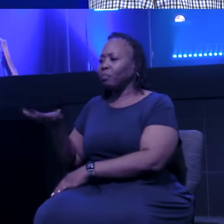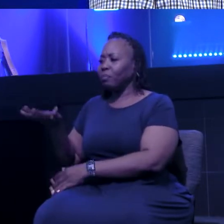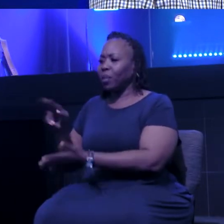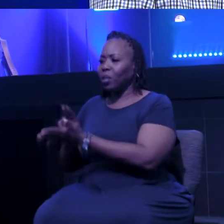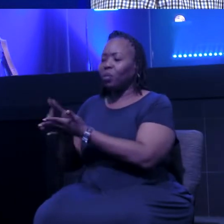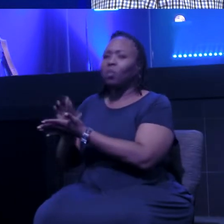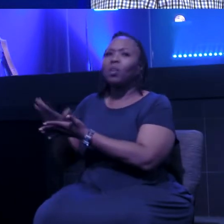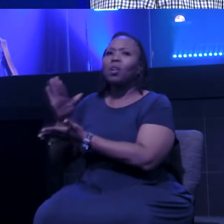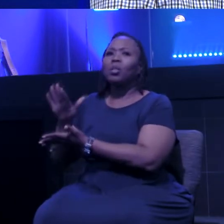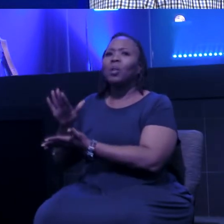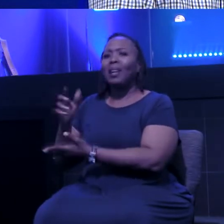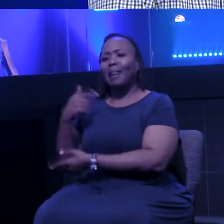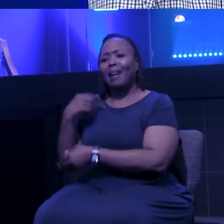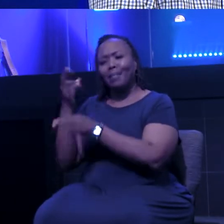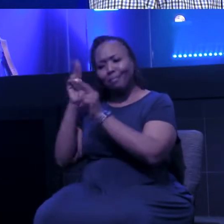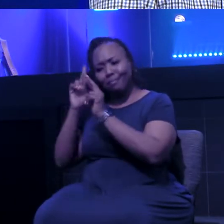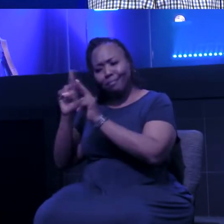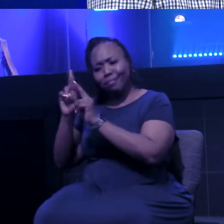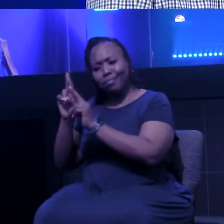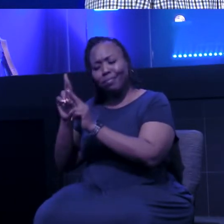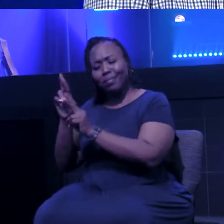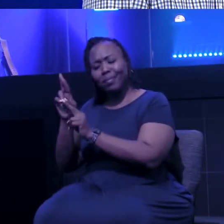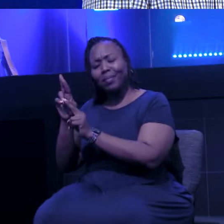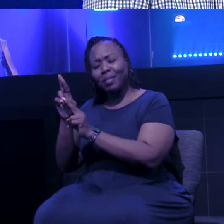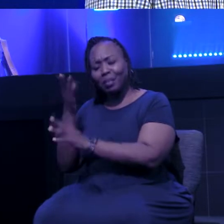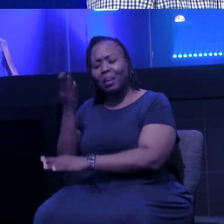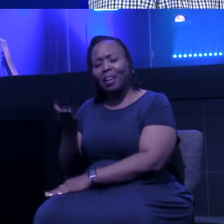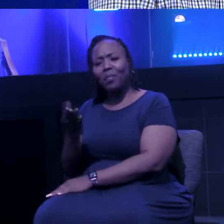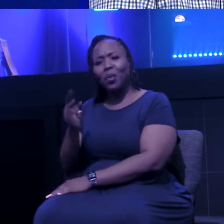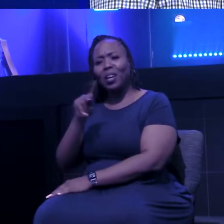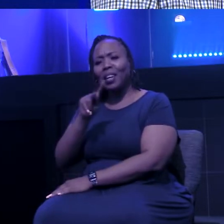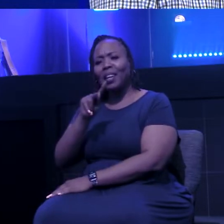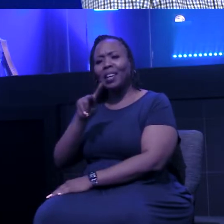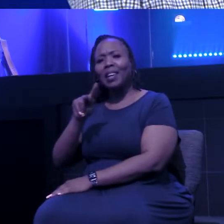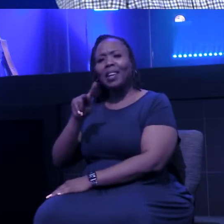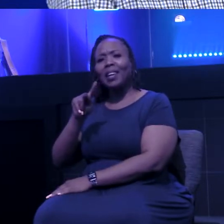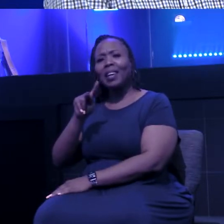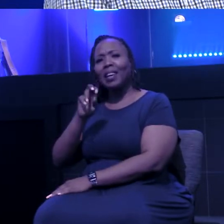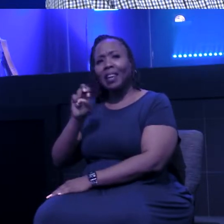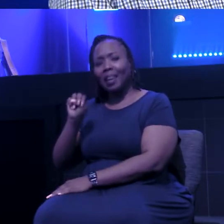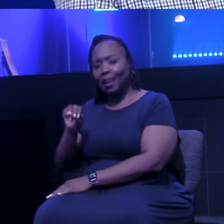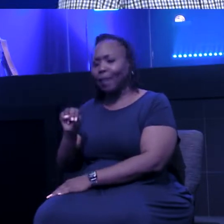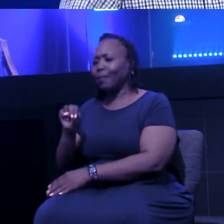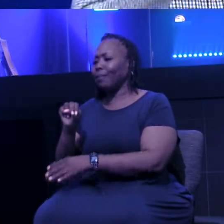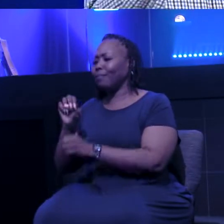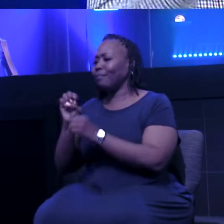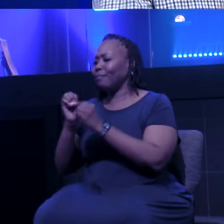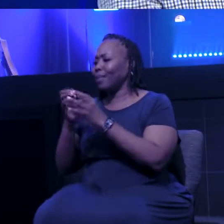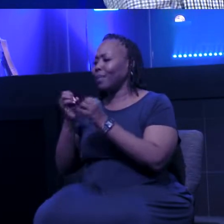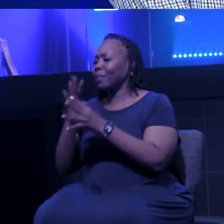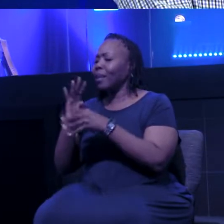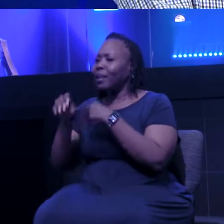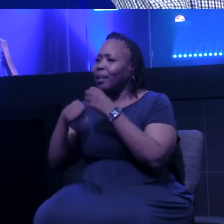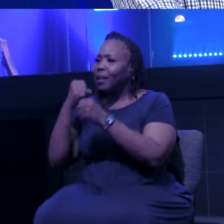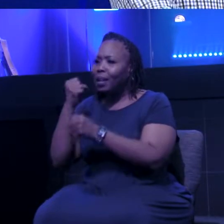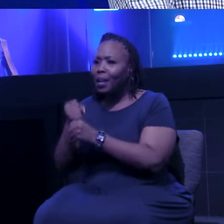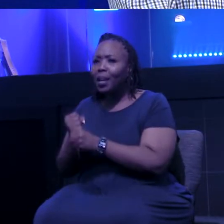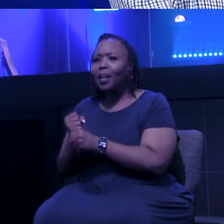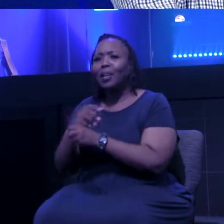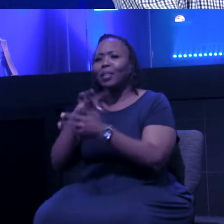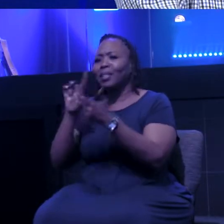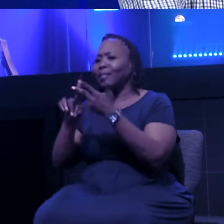had the greatest of respect for, yes, for years. And Ken had so many great things to say. And Greg Marksberry and so many others.